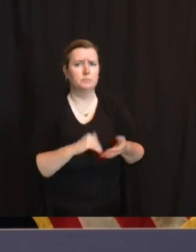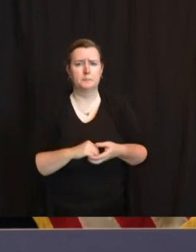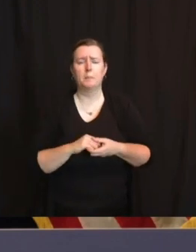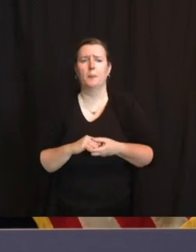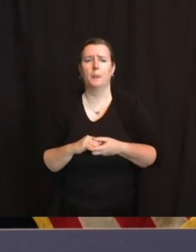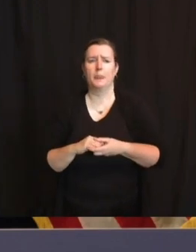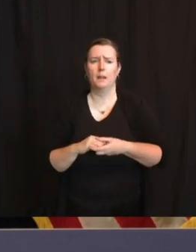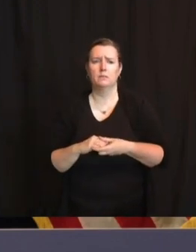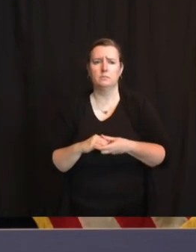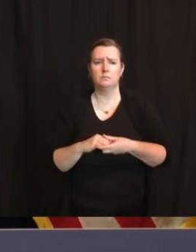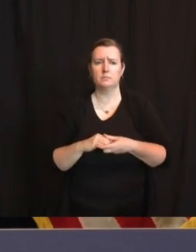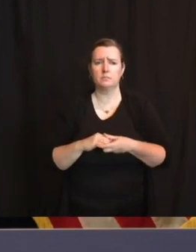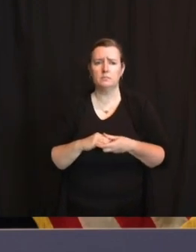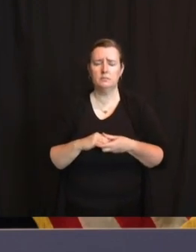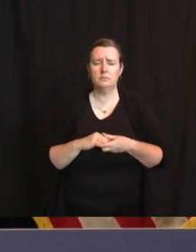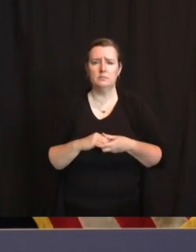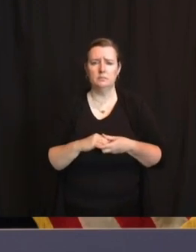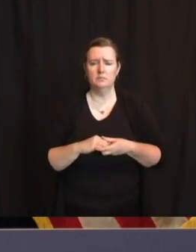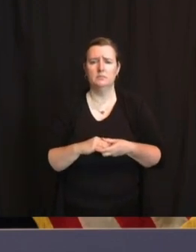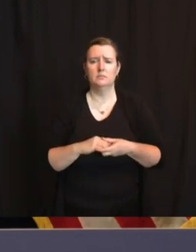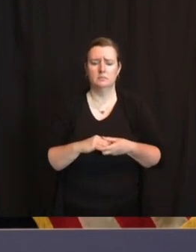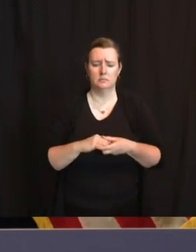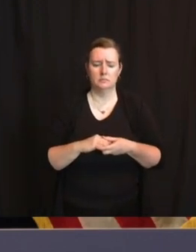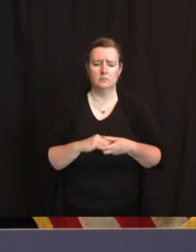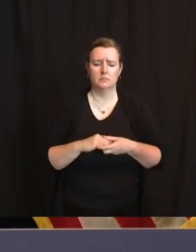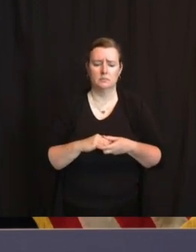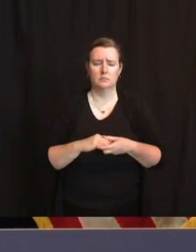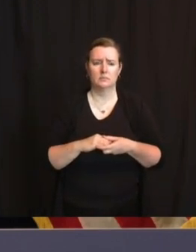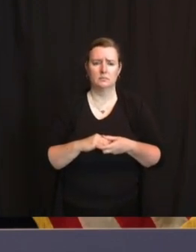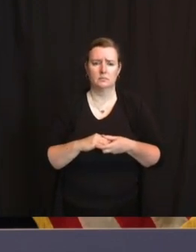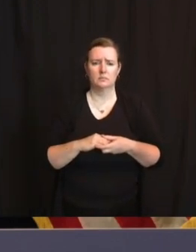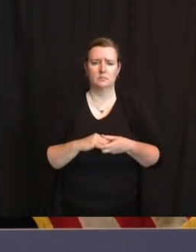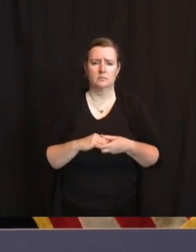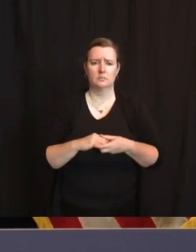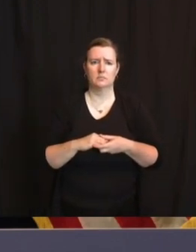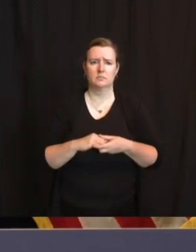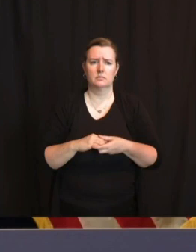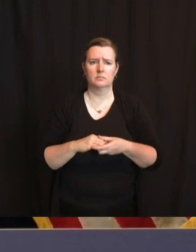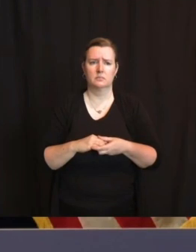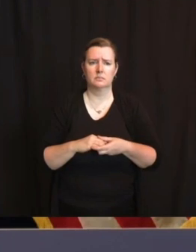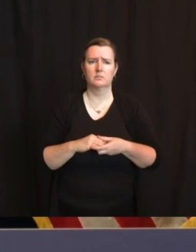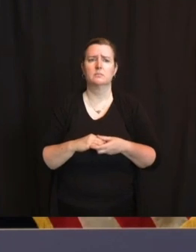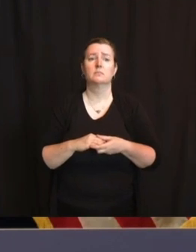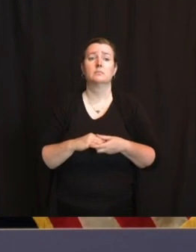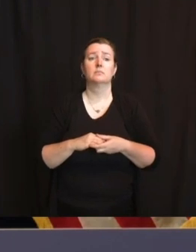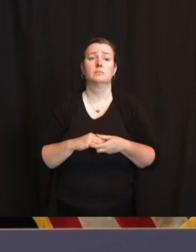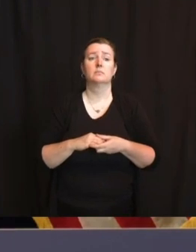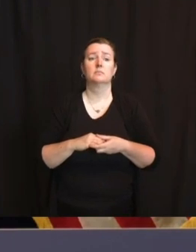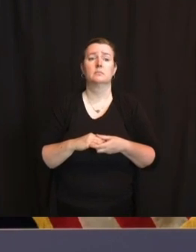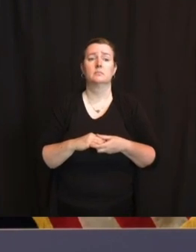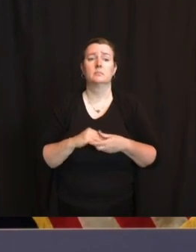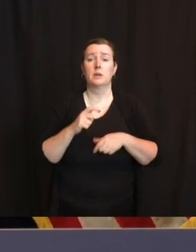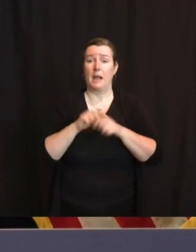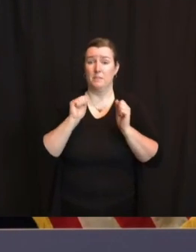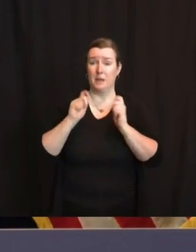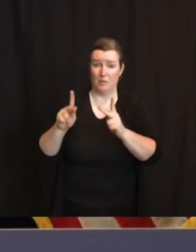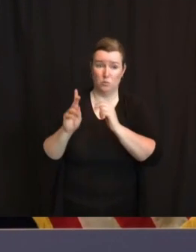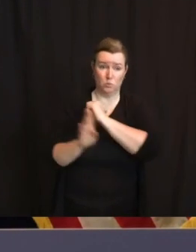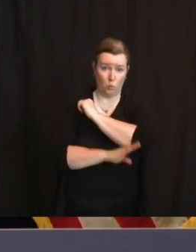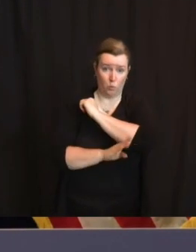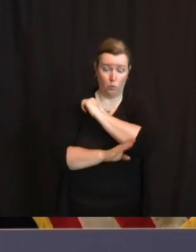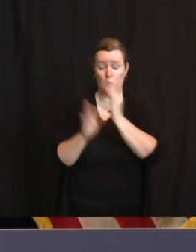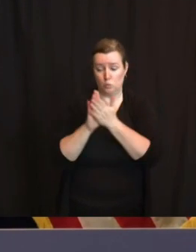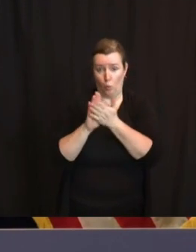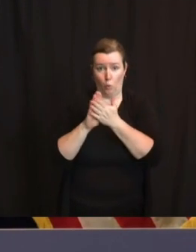There won't be, I'm going to go out on a limb. There won't be a vaccine by the time we go back to school. So we can take that off the table. And if I'm